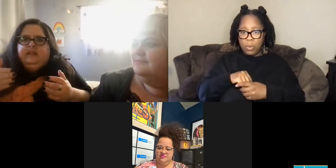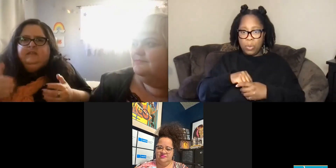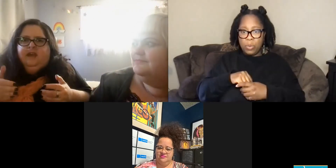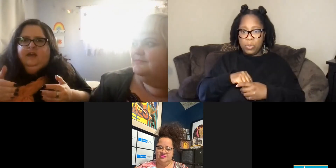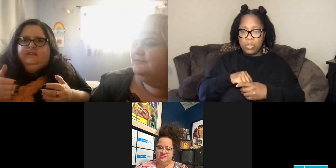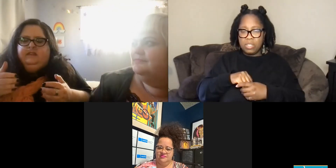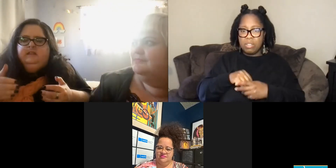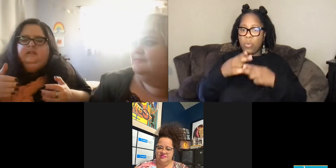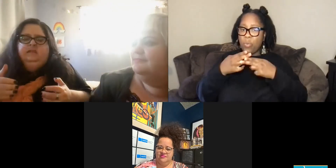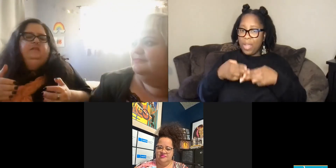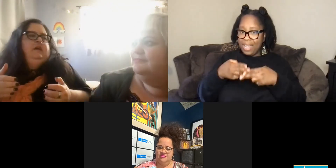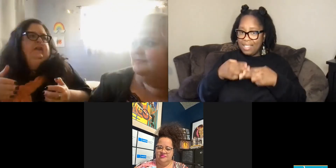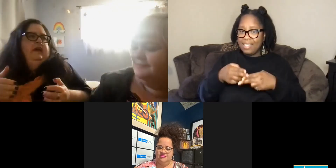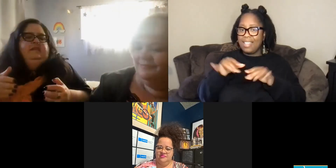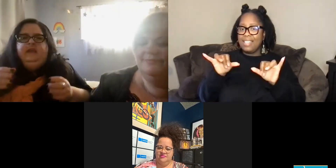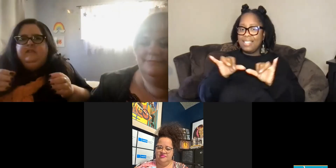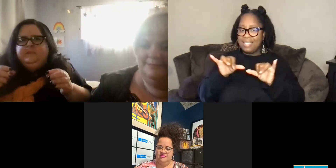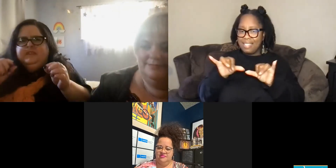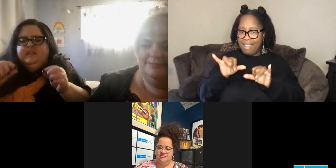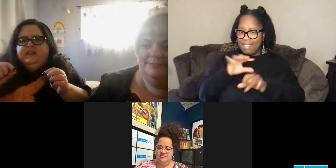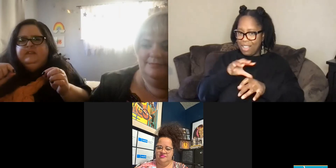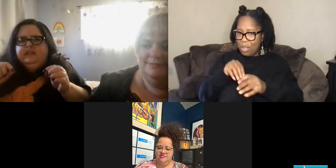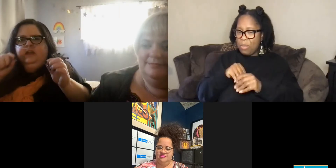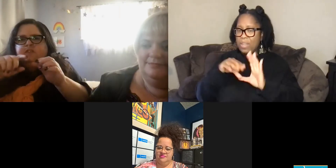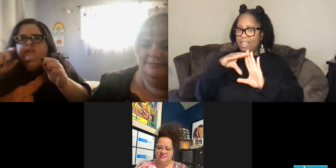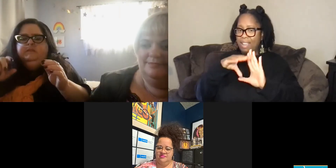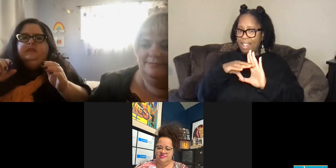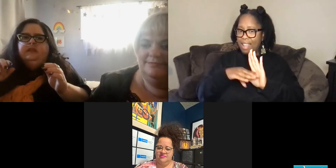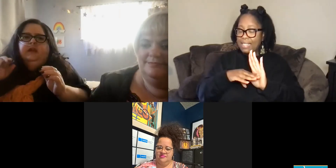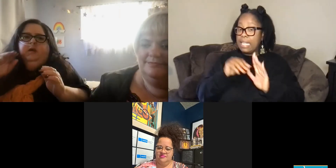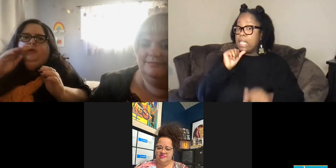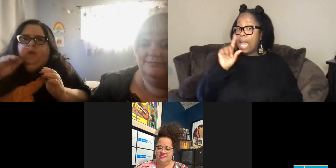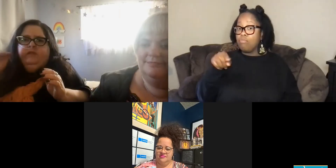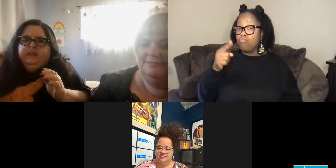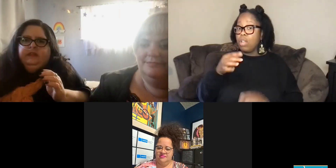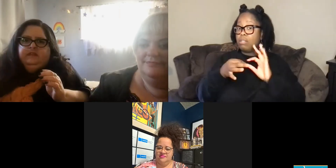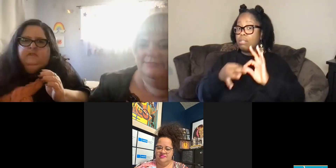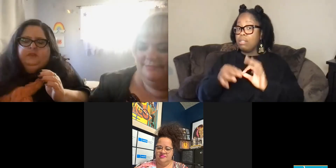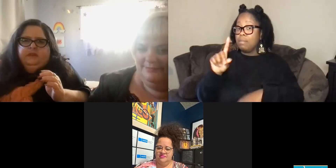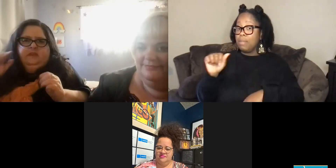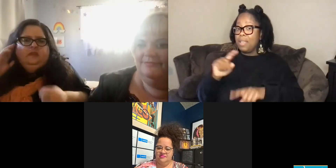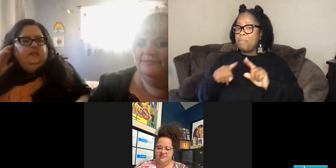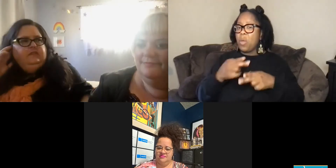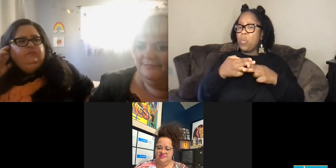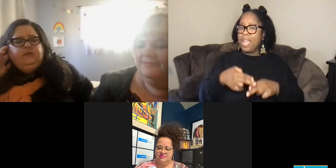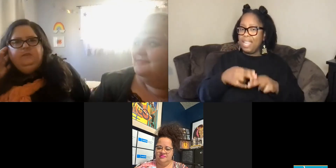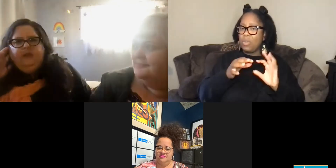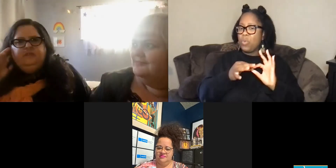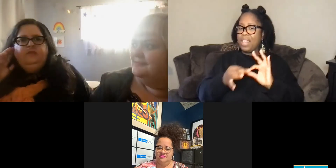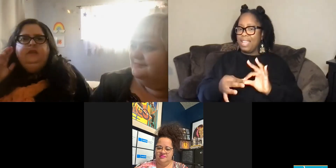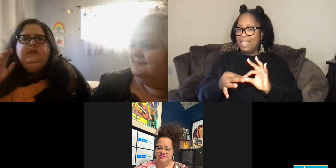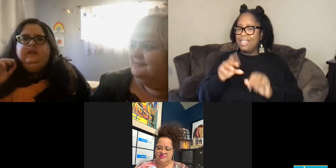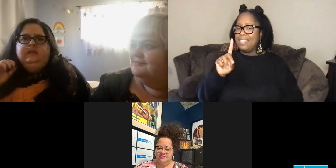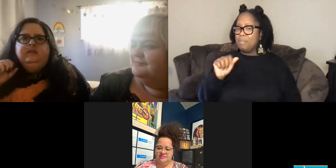weight and size in these guidelines and specifically say not just disability, but weight-related disabilities. That's really